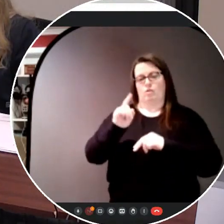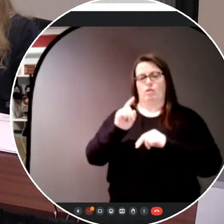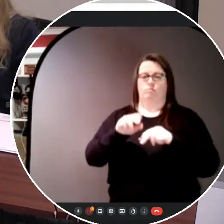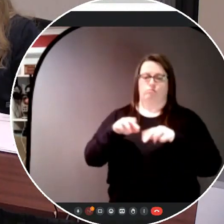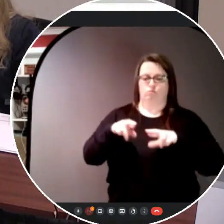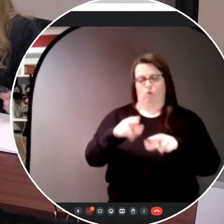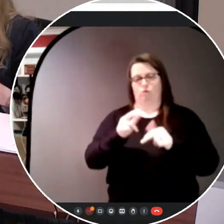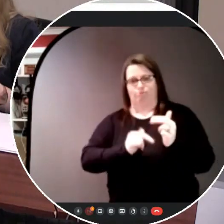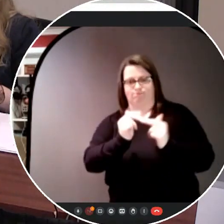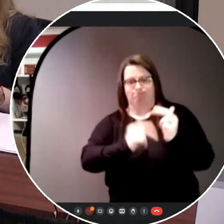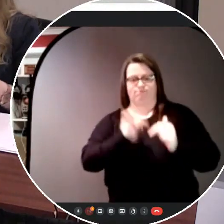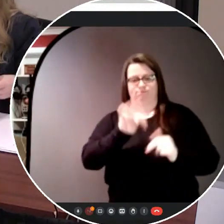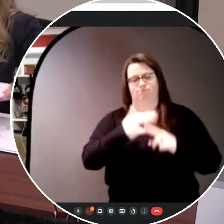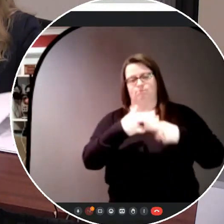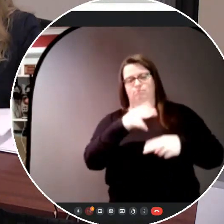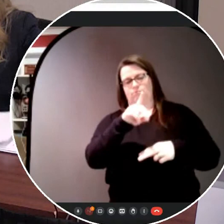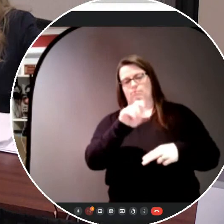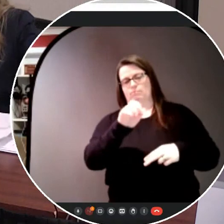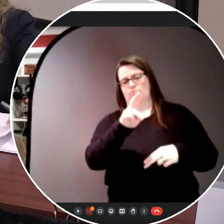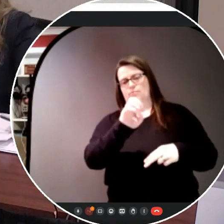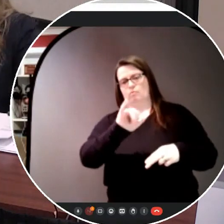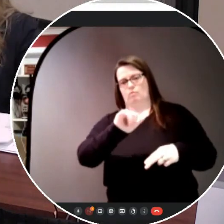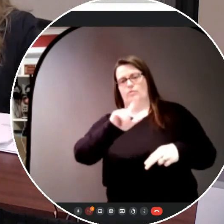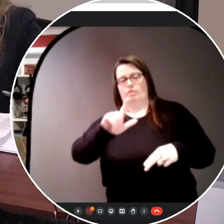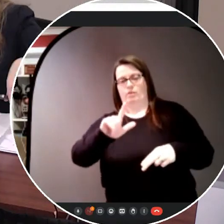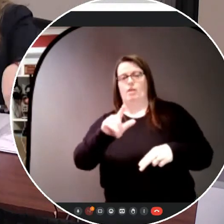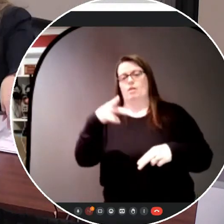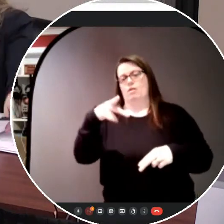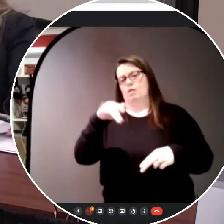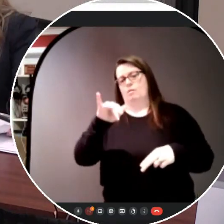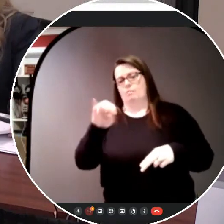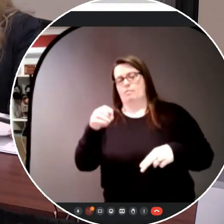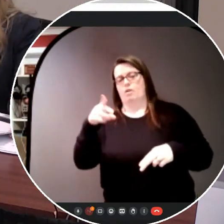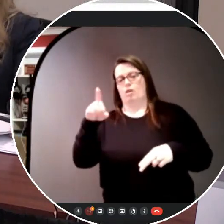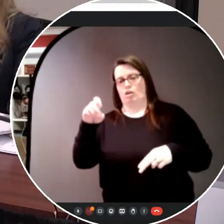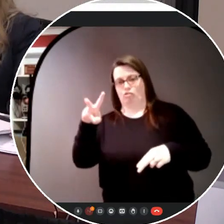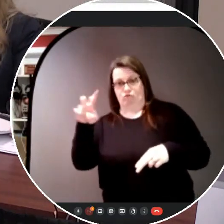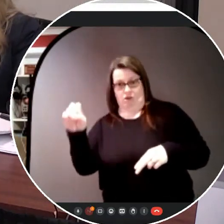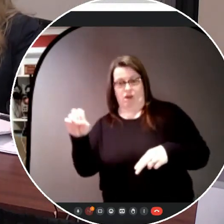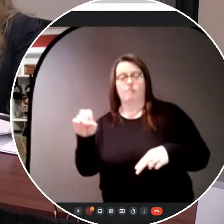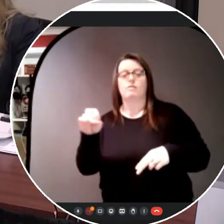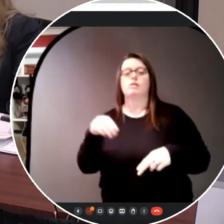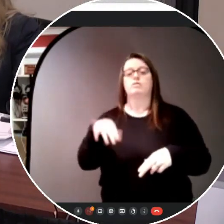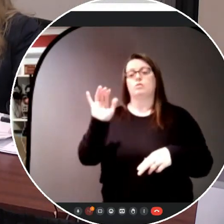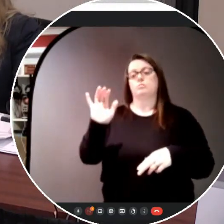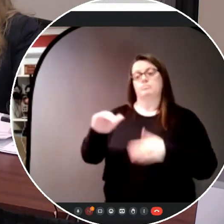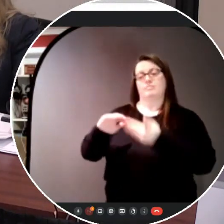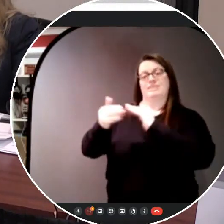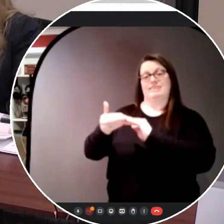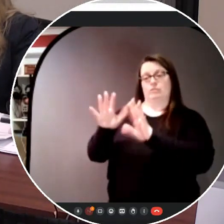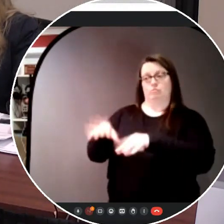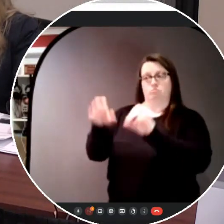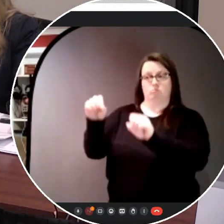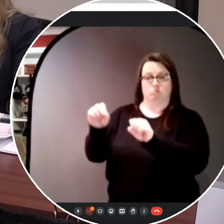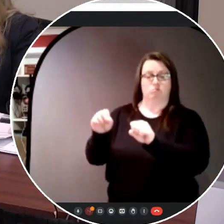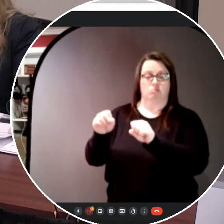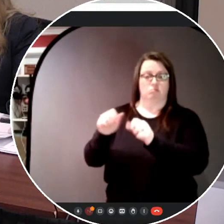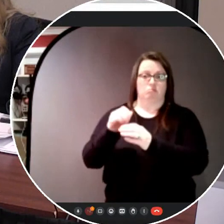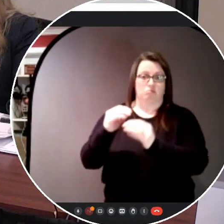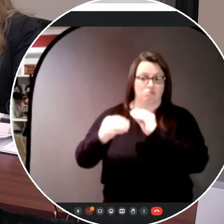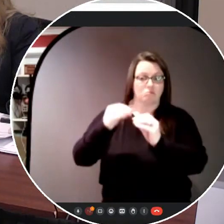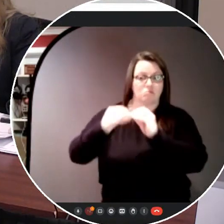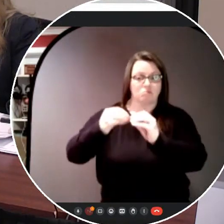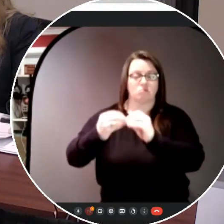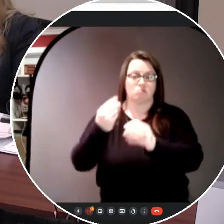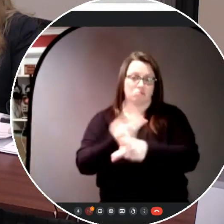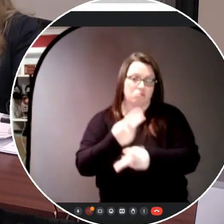the time that road was constructed, the town of Torbay has taken over the operations of it, which was the original plan. However, we've recently